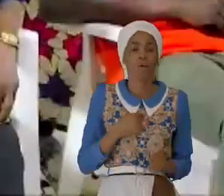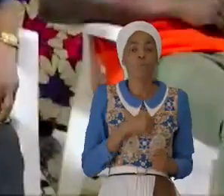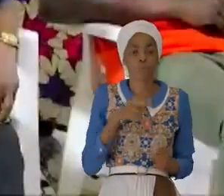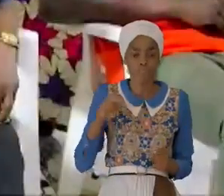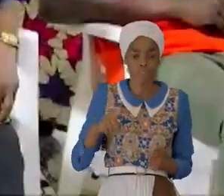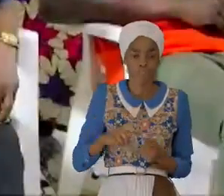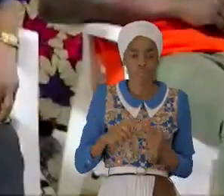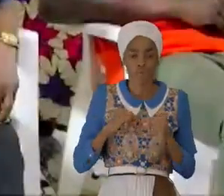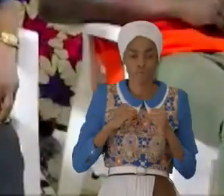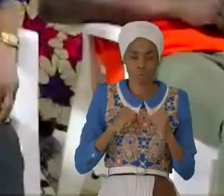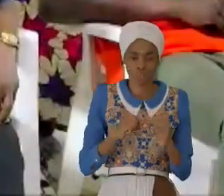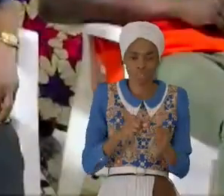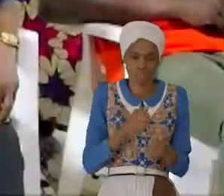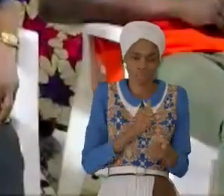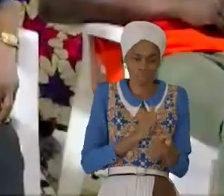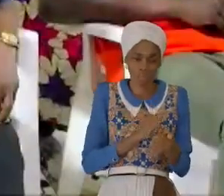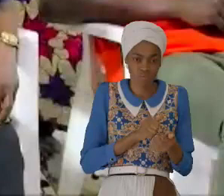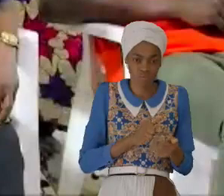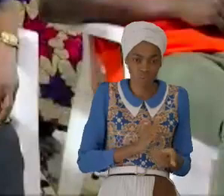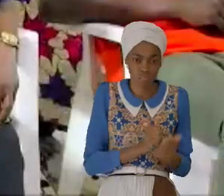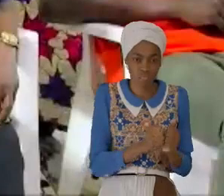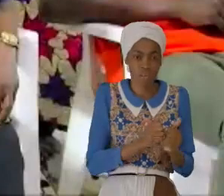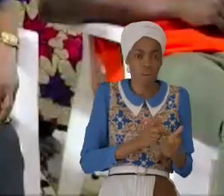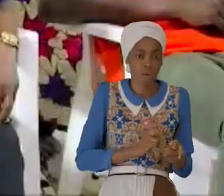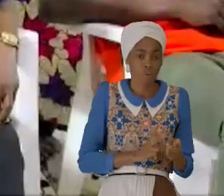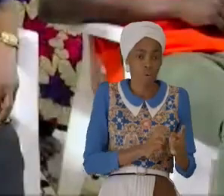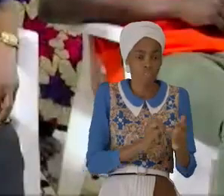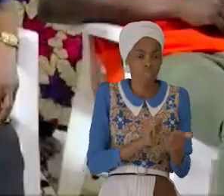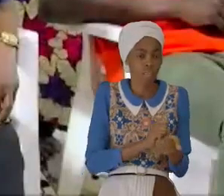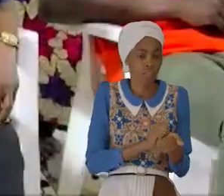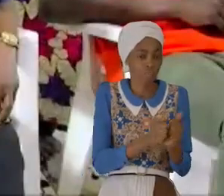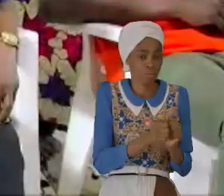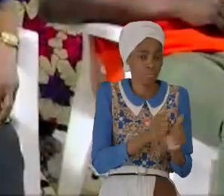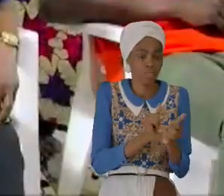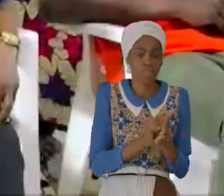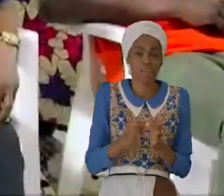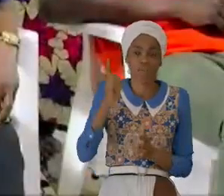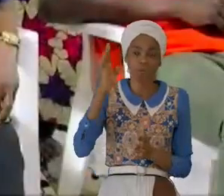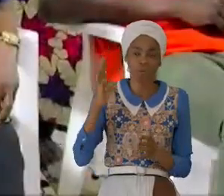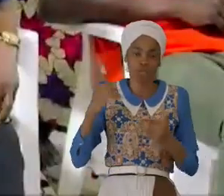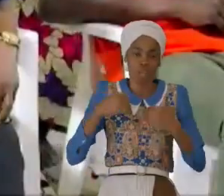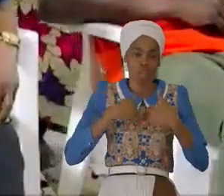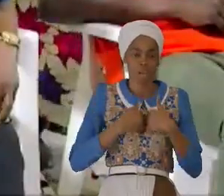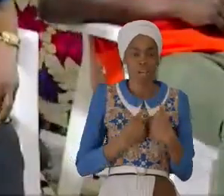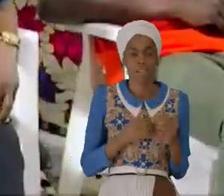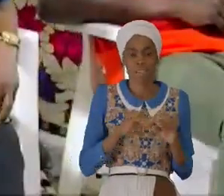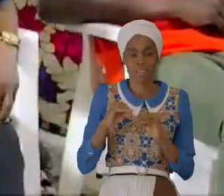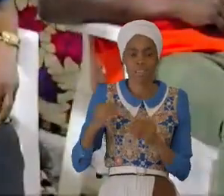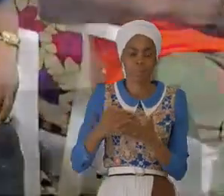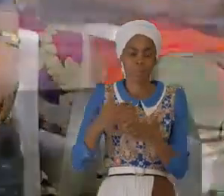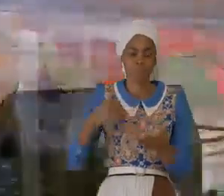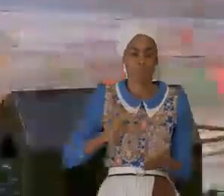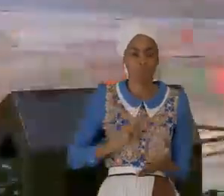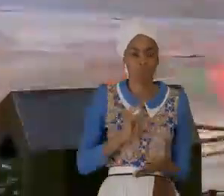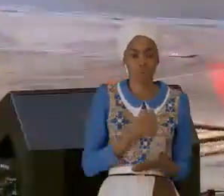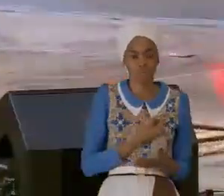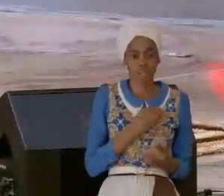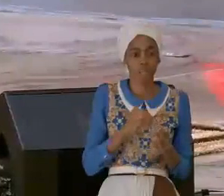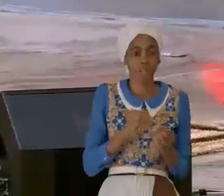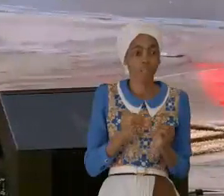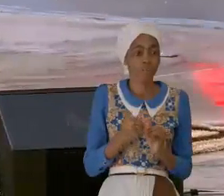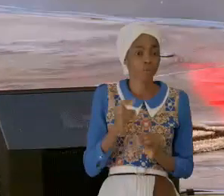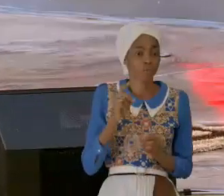running, the race that he has set before us. In verse 2, we're looking